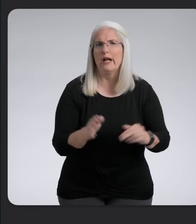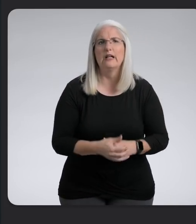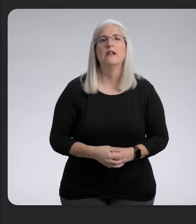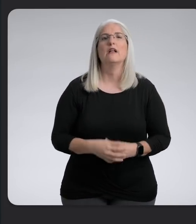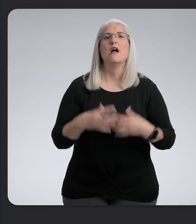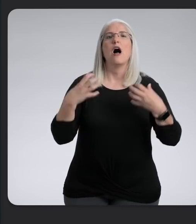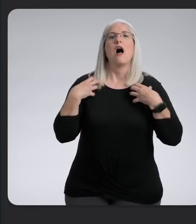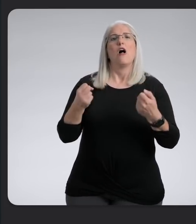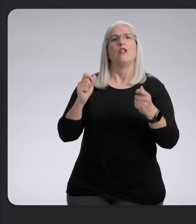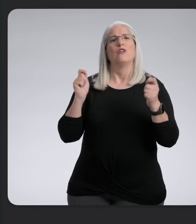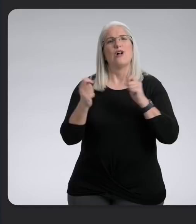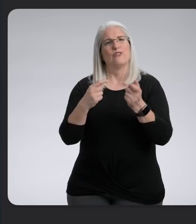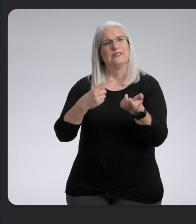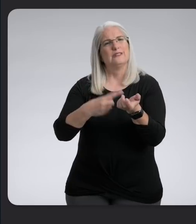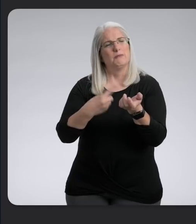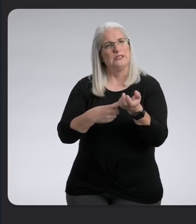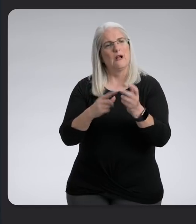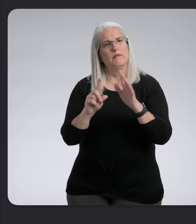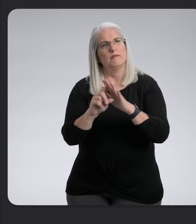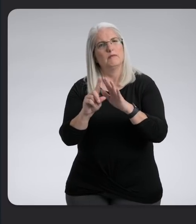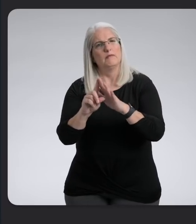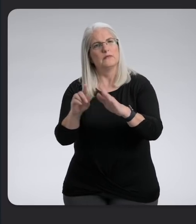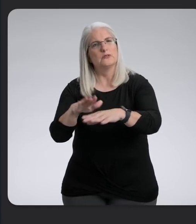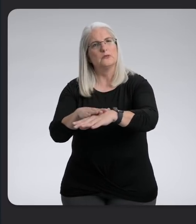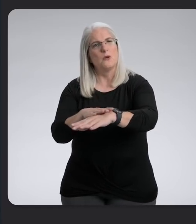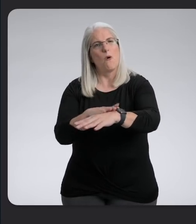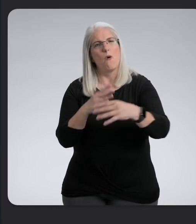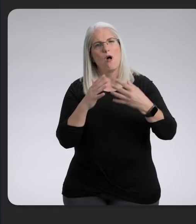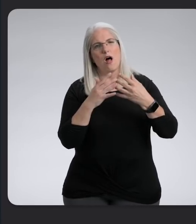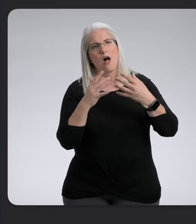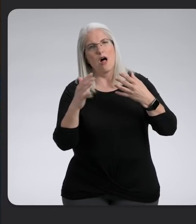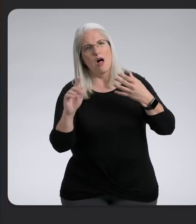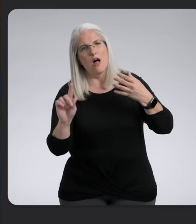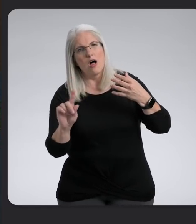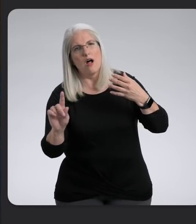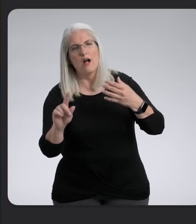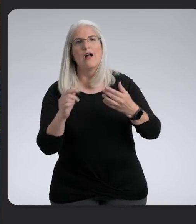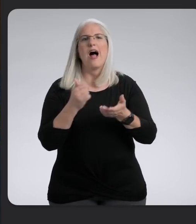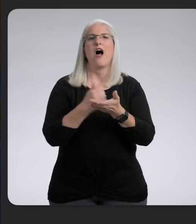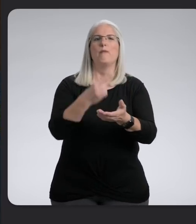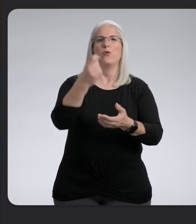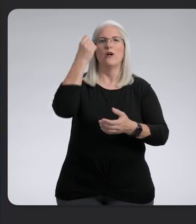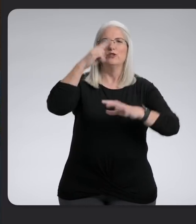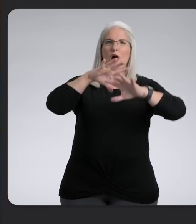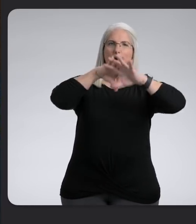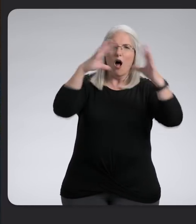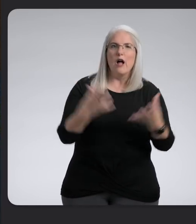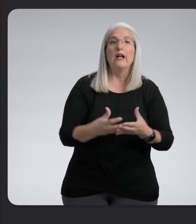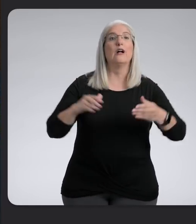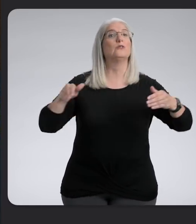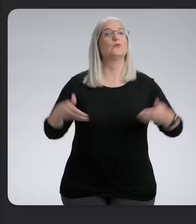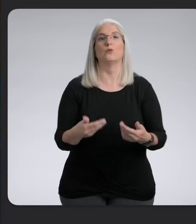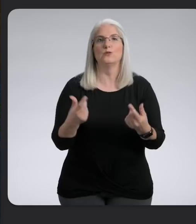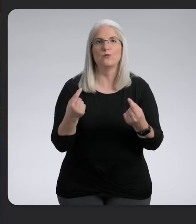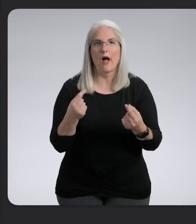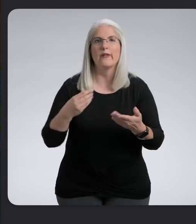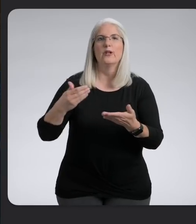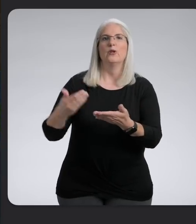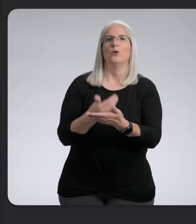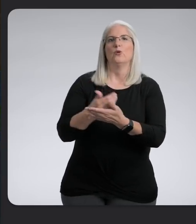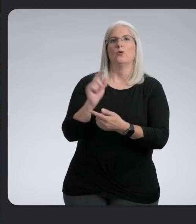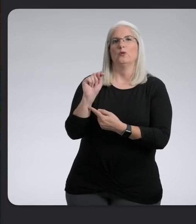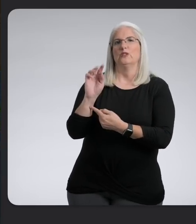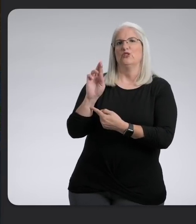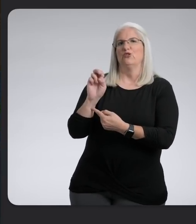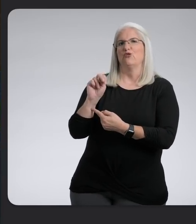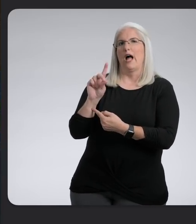to better understand your health even more holistically, we're introducing Trends. You'll get insight on long-term changes